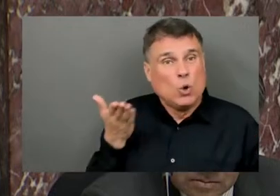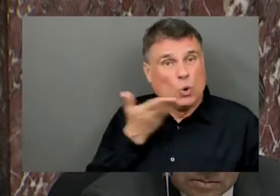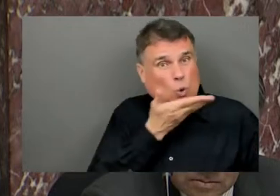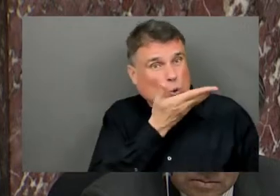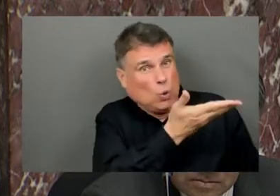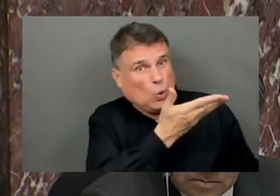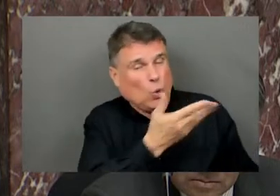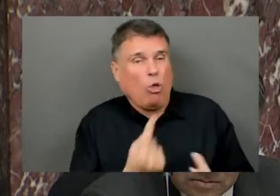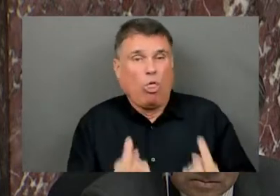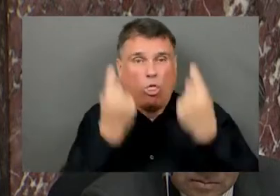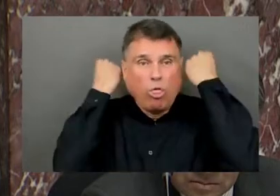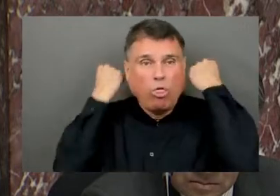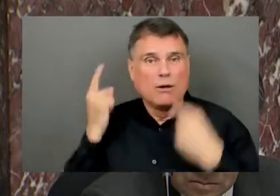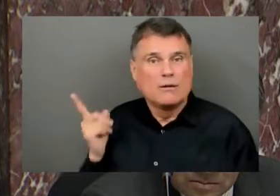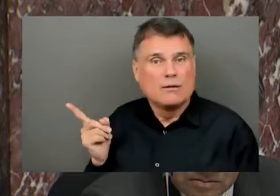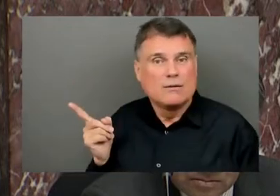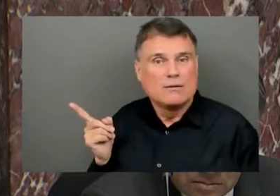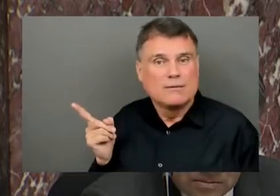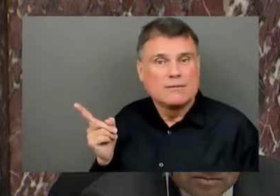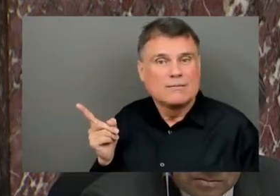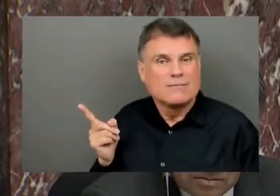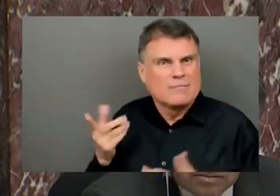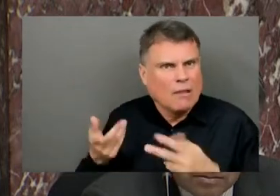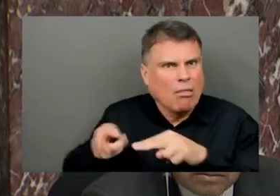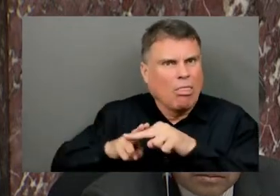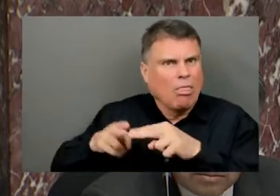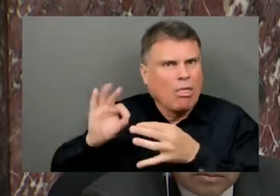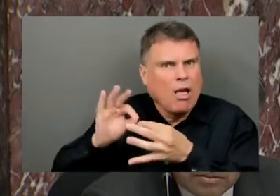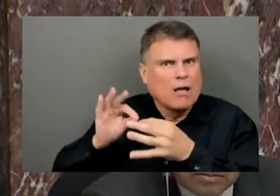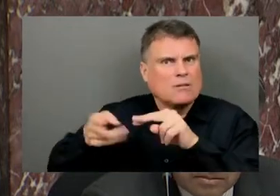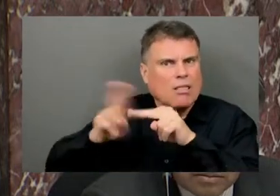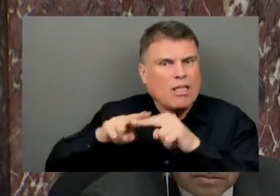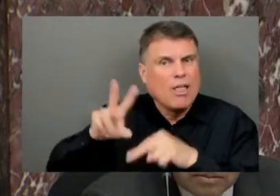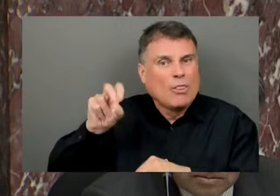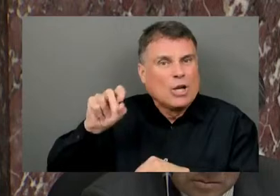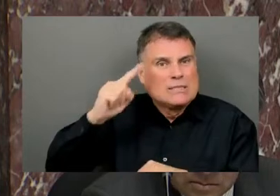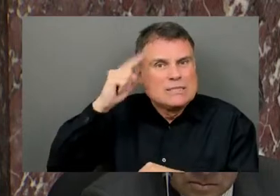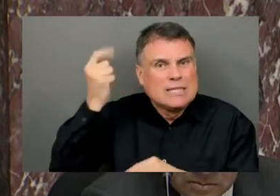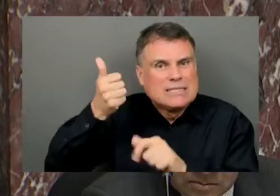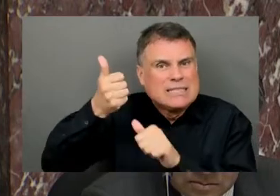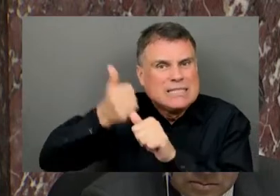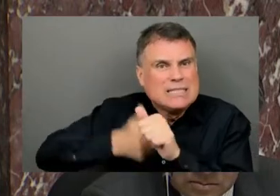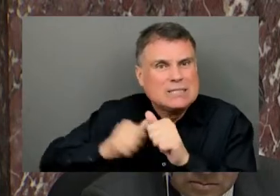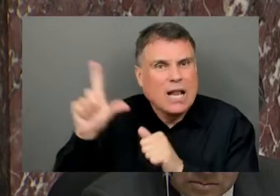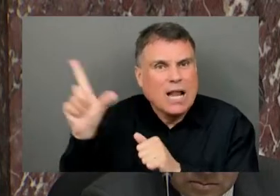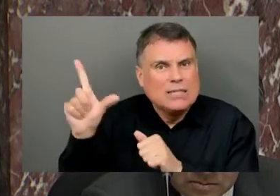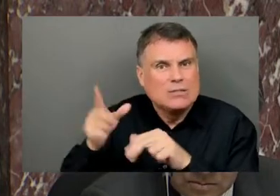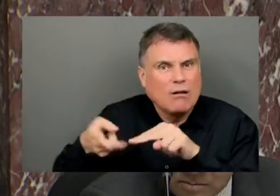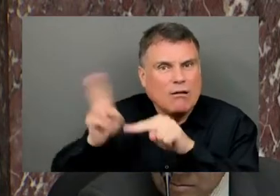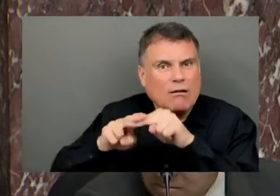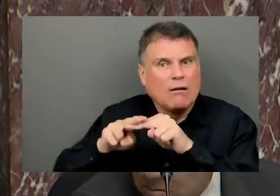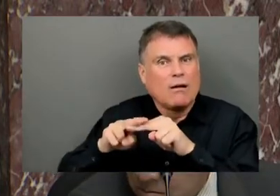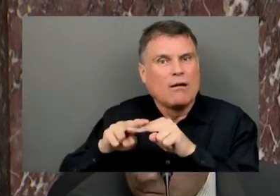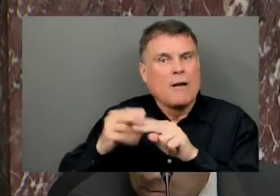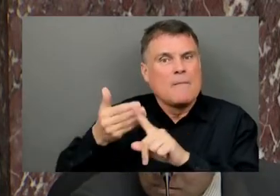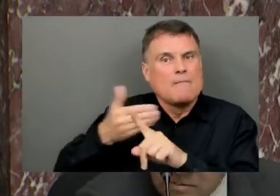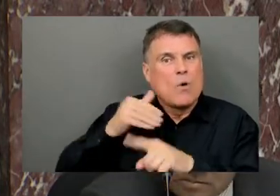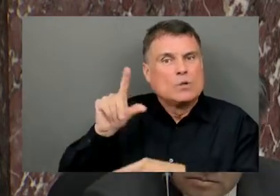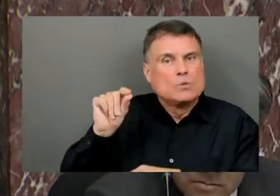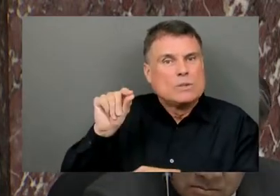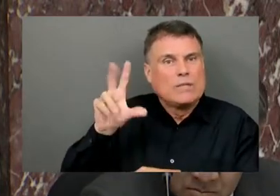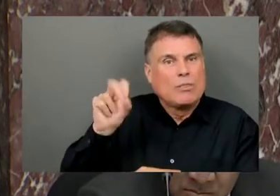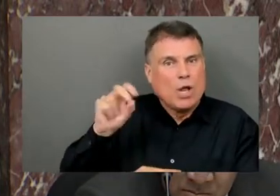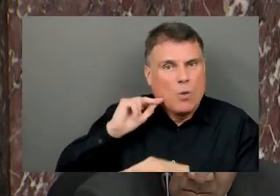till 2030. 30 cents a litre by 2030. As families in British Columbia